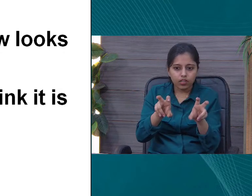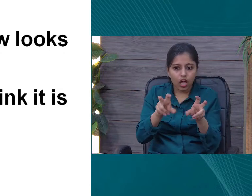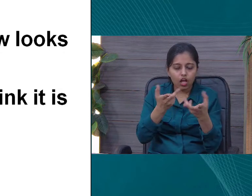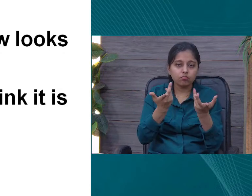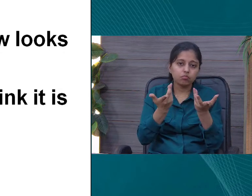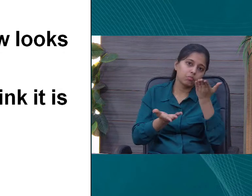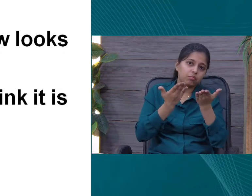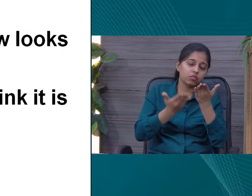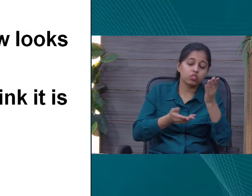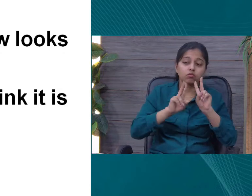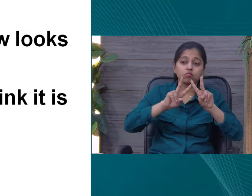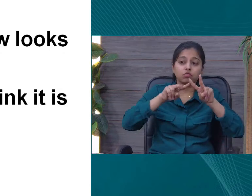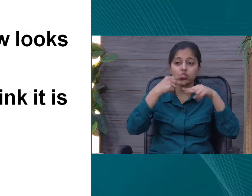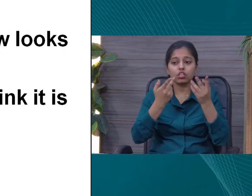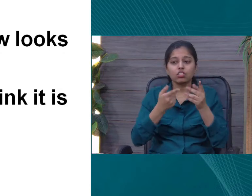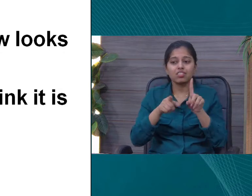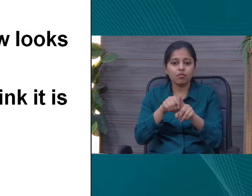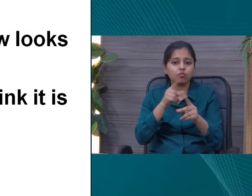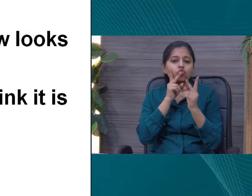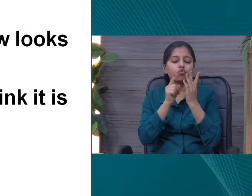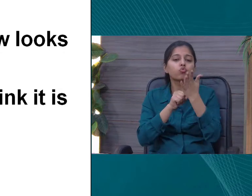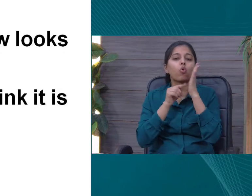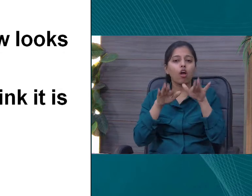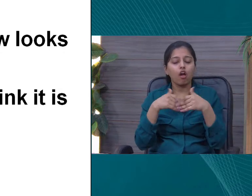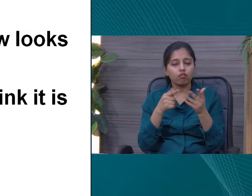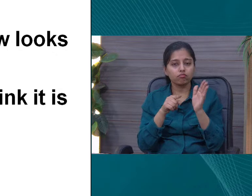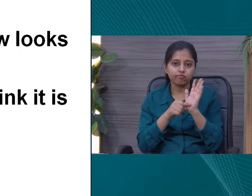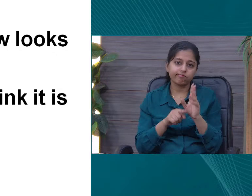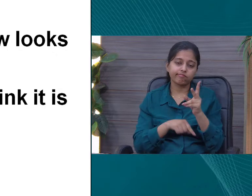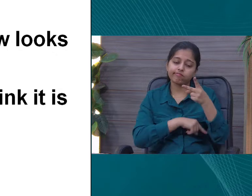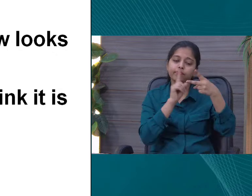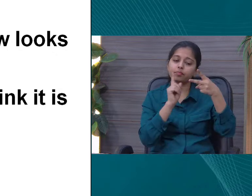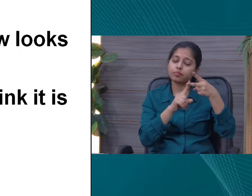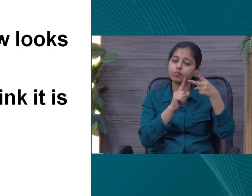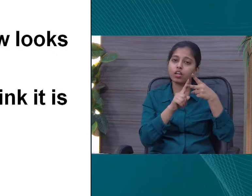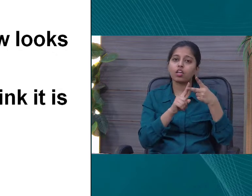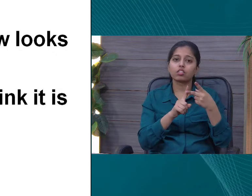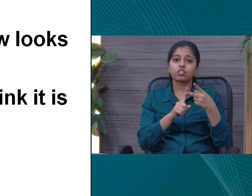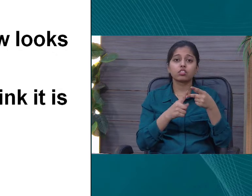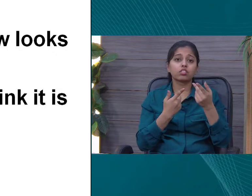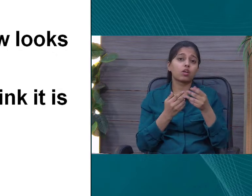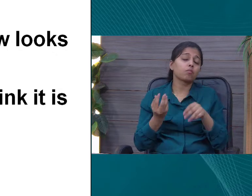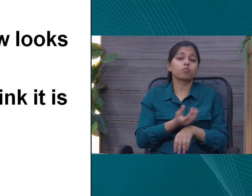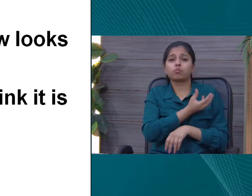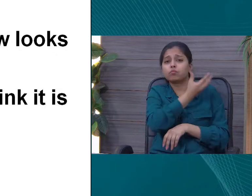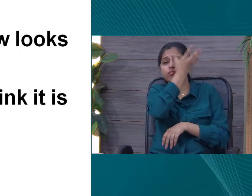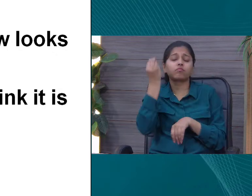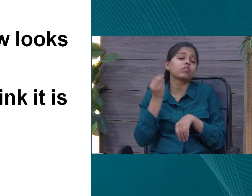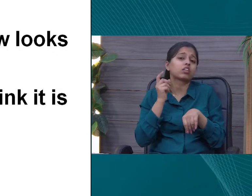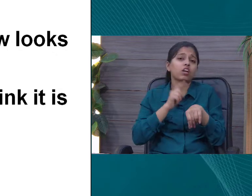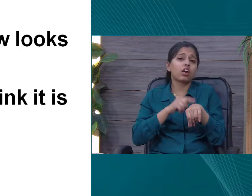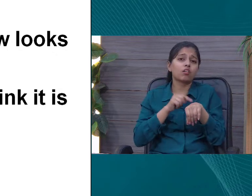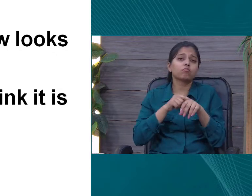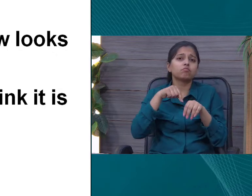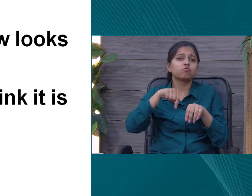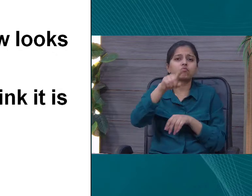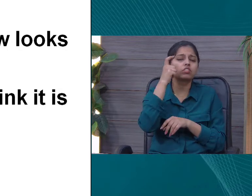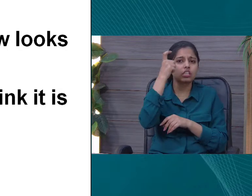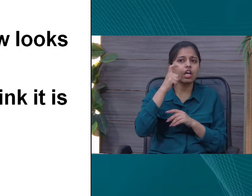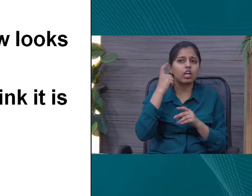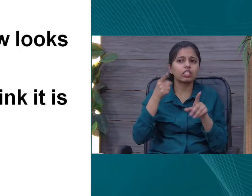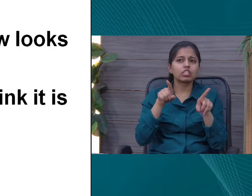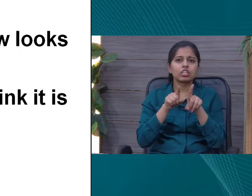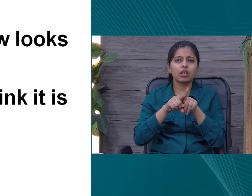shadow looks like. And the second question is, what time of the day do you think it is when your